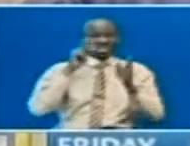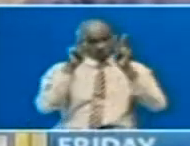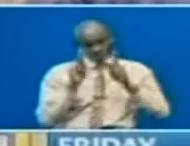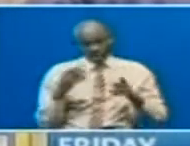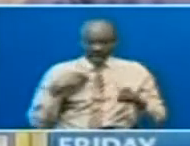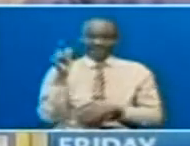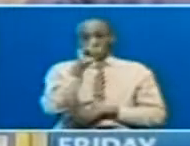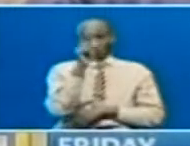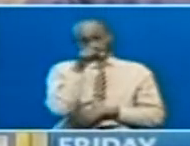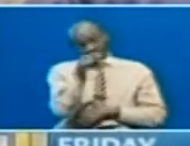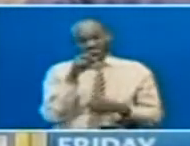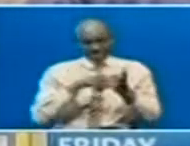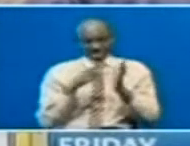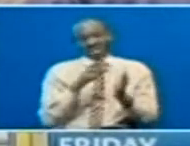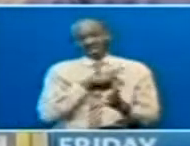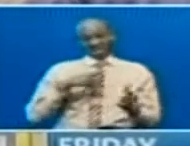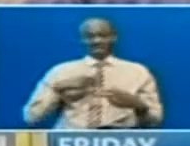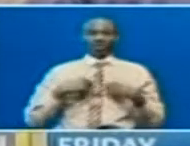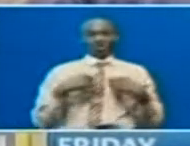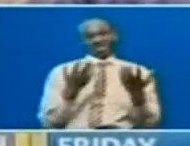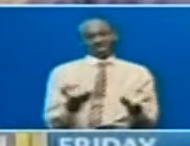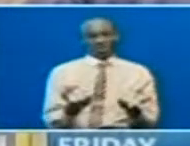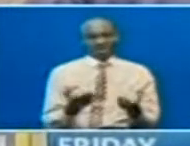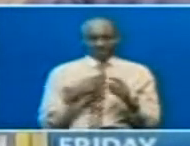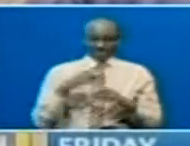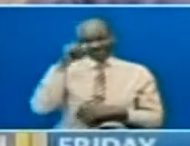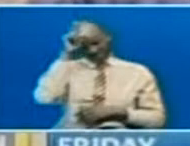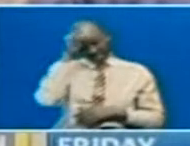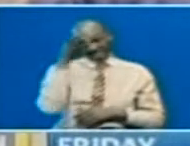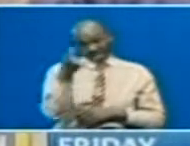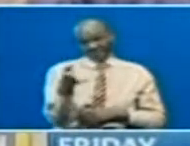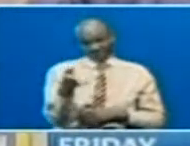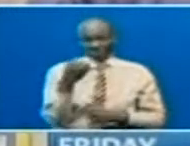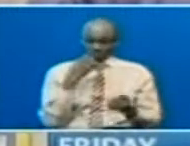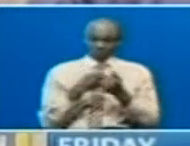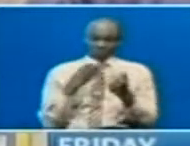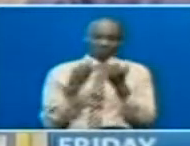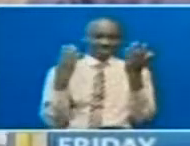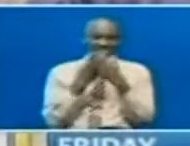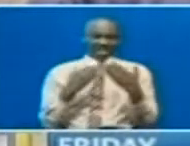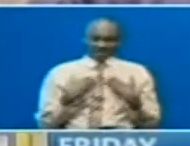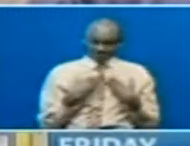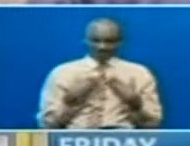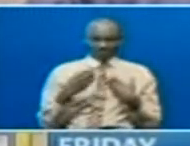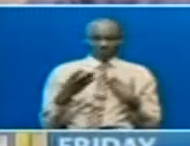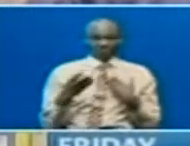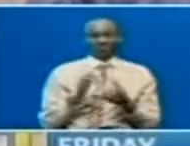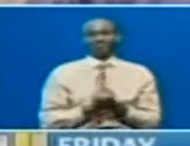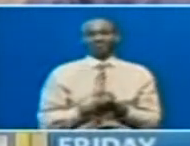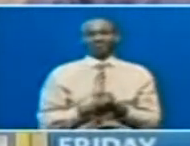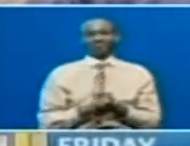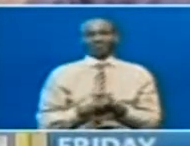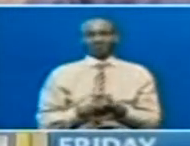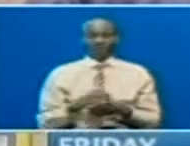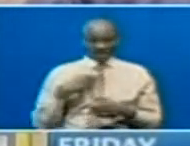Nairobi, it's a big coincidence, but to me it's a telling image of a tough night for our run tonight. All right,